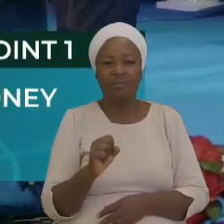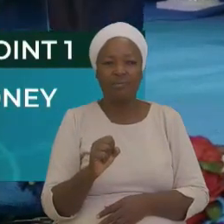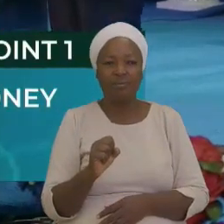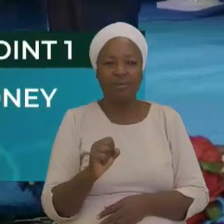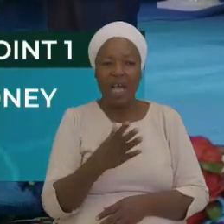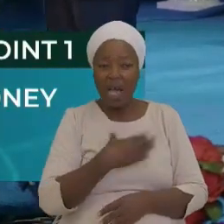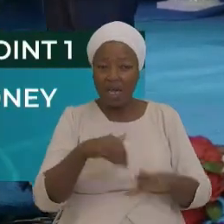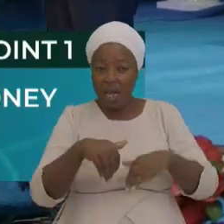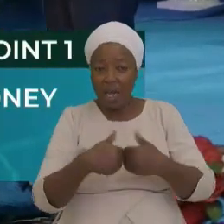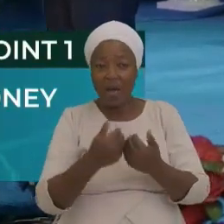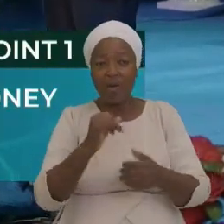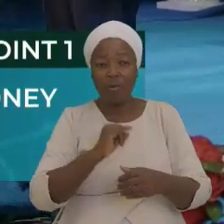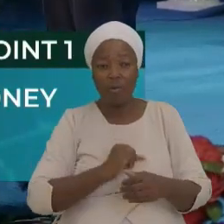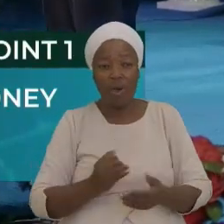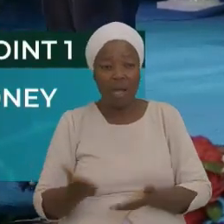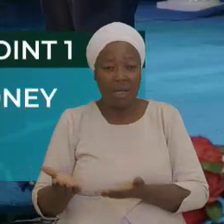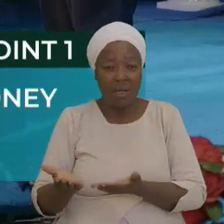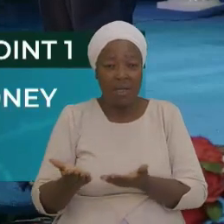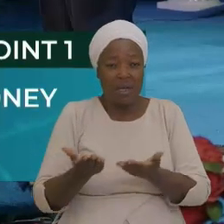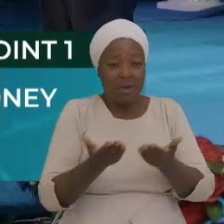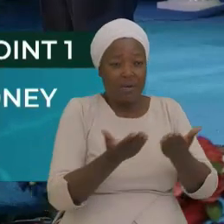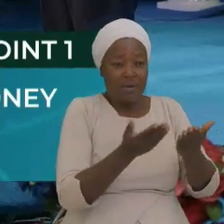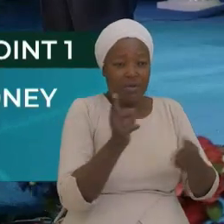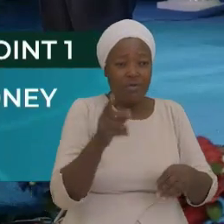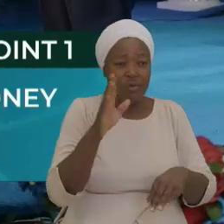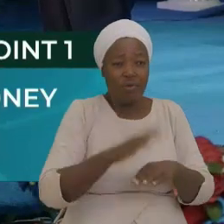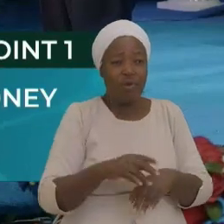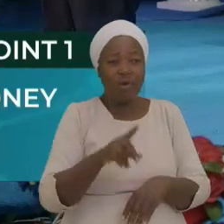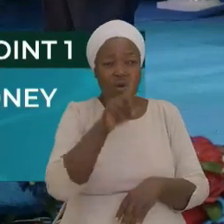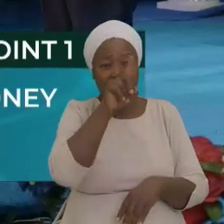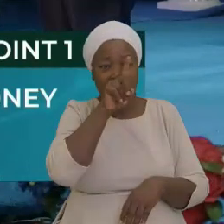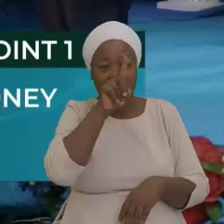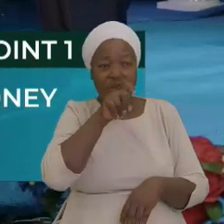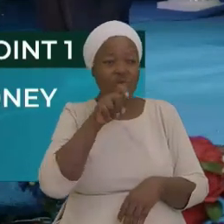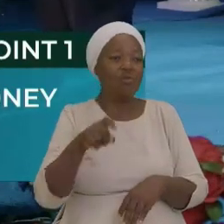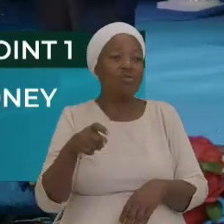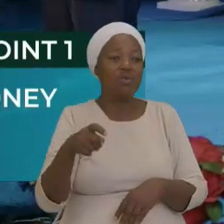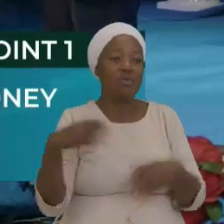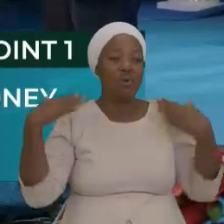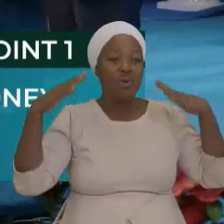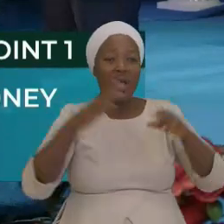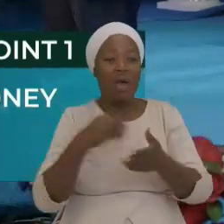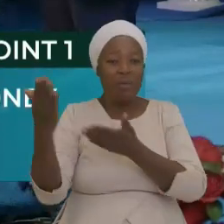and how I bear you on eagle's wings and brought you